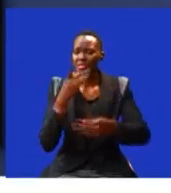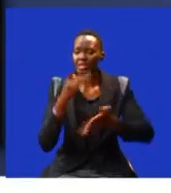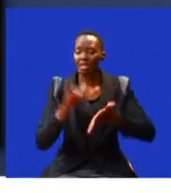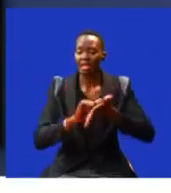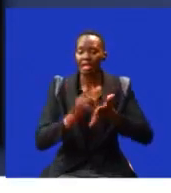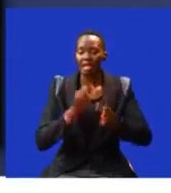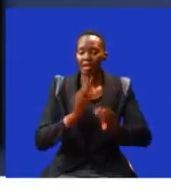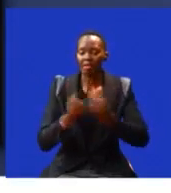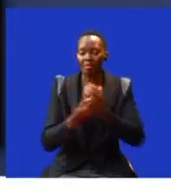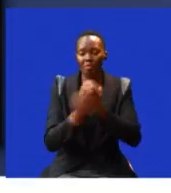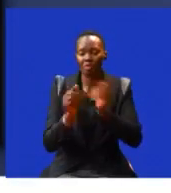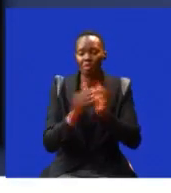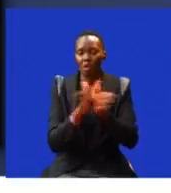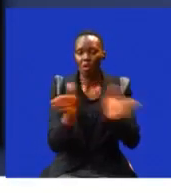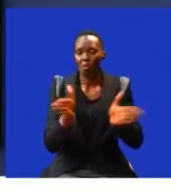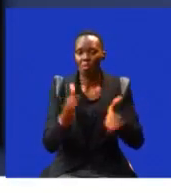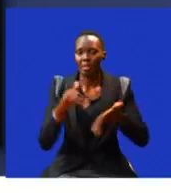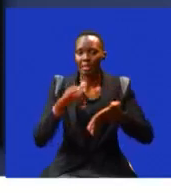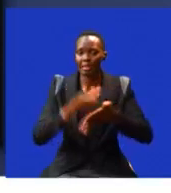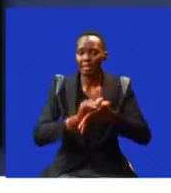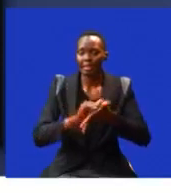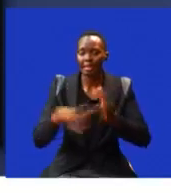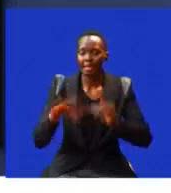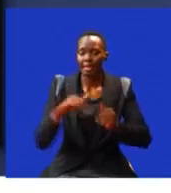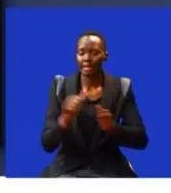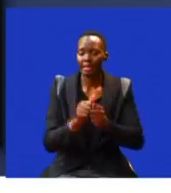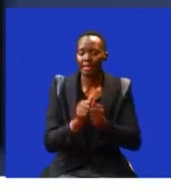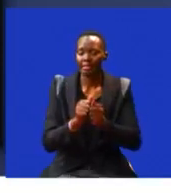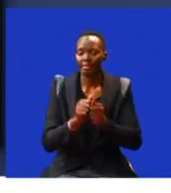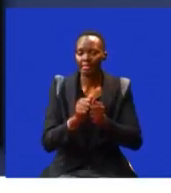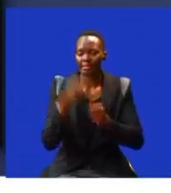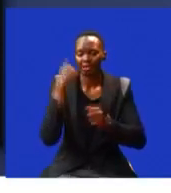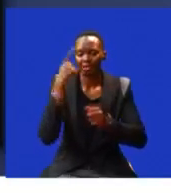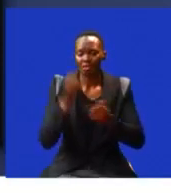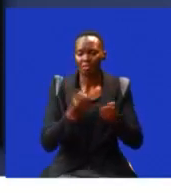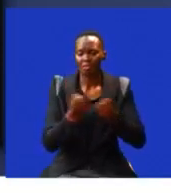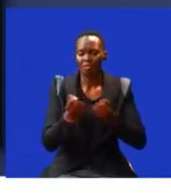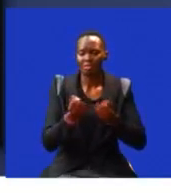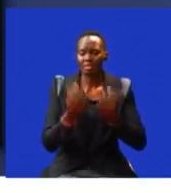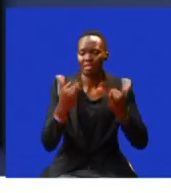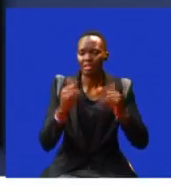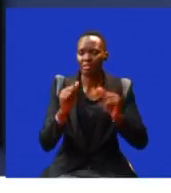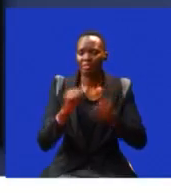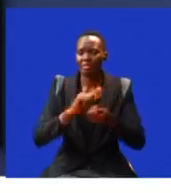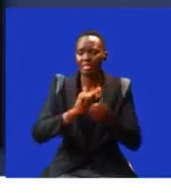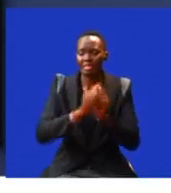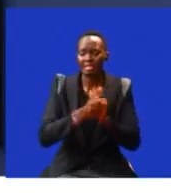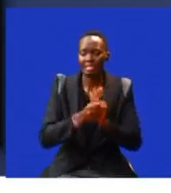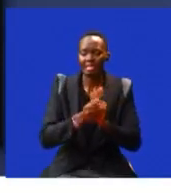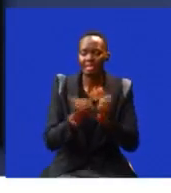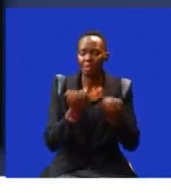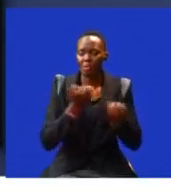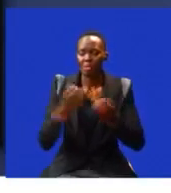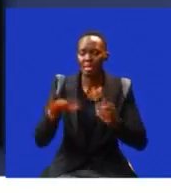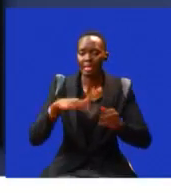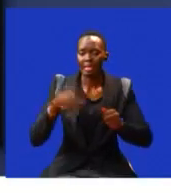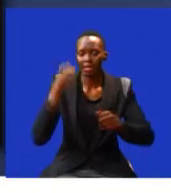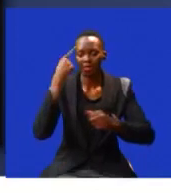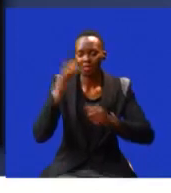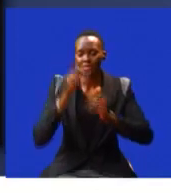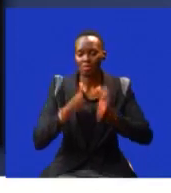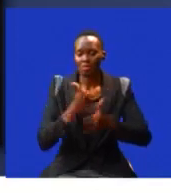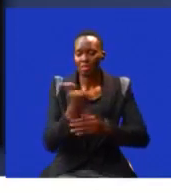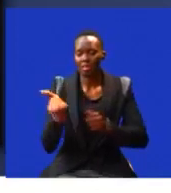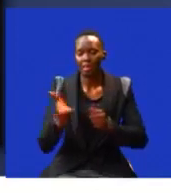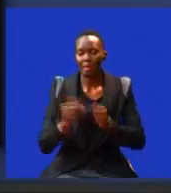loke kar yiengo nyamburko gino ma ne nenore kaka mano mane biro chugo tije ne joma tindo to loke kar timo ohala ne oganda ma wuok